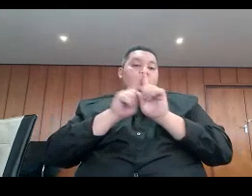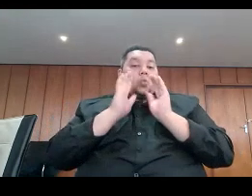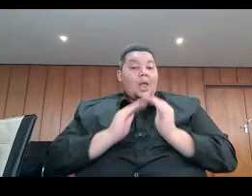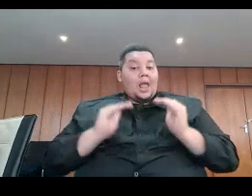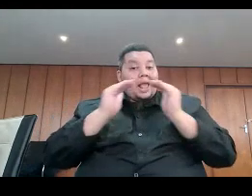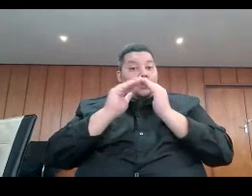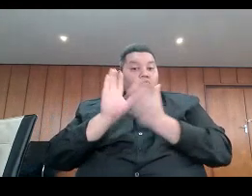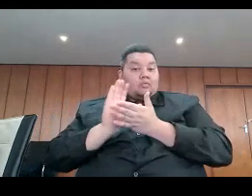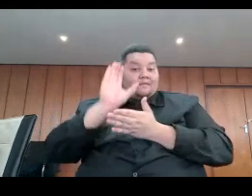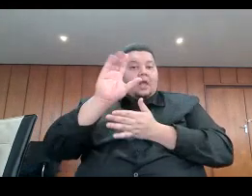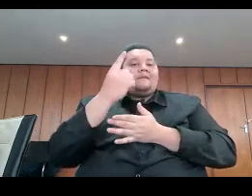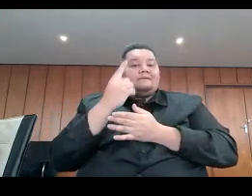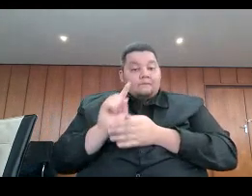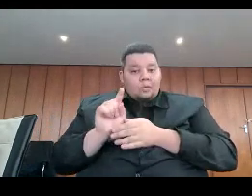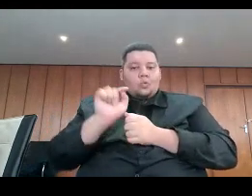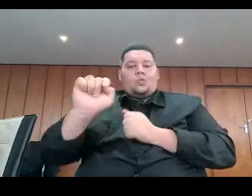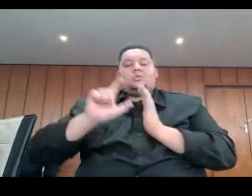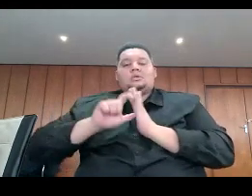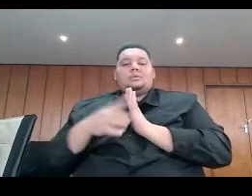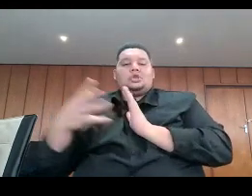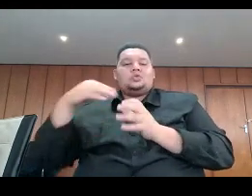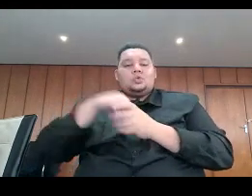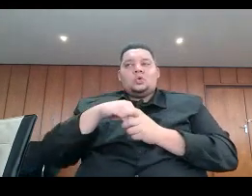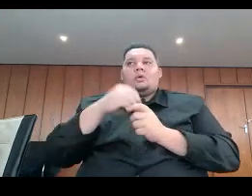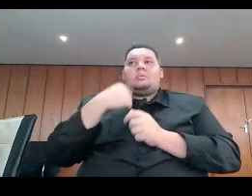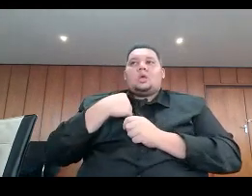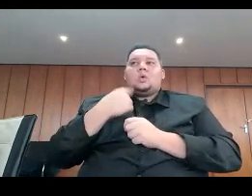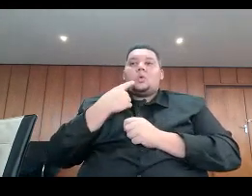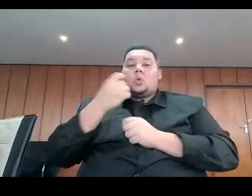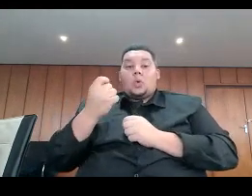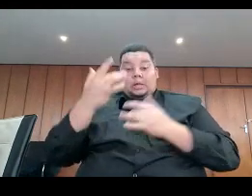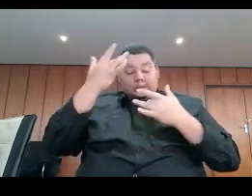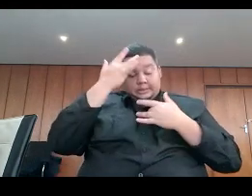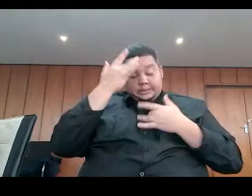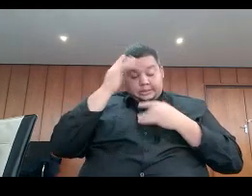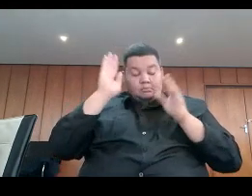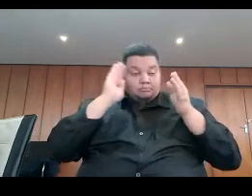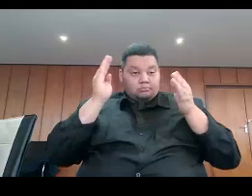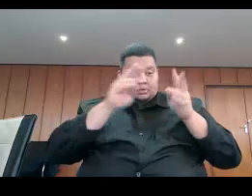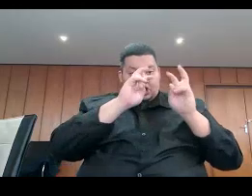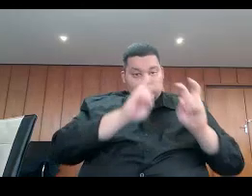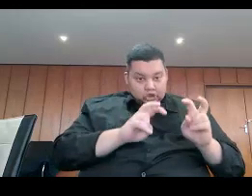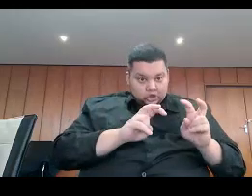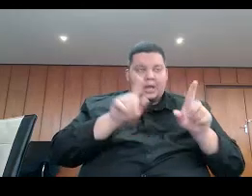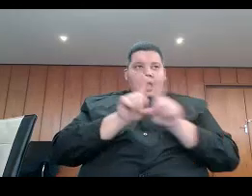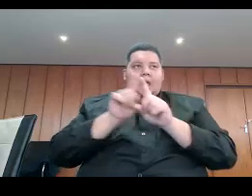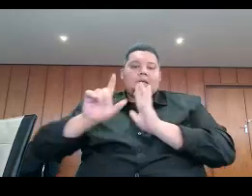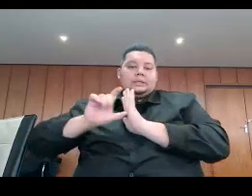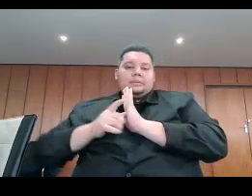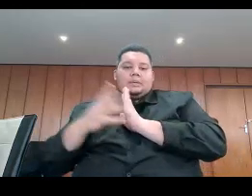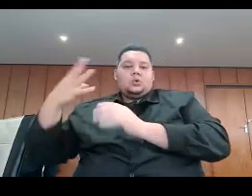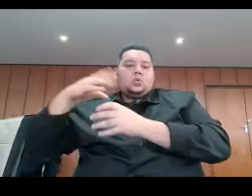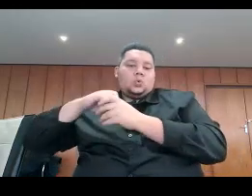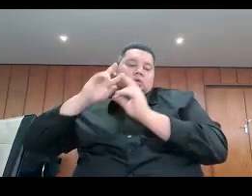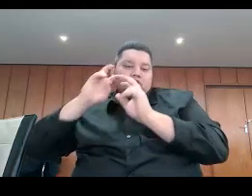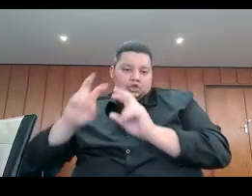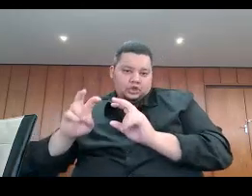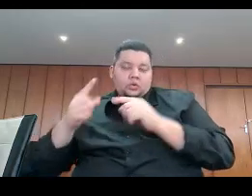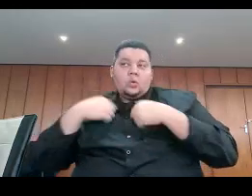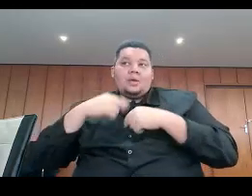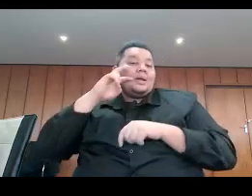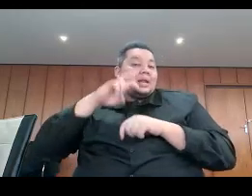disability inclusion between what I would call disease-oriented research and disability inclusion research.